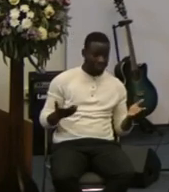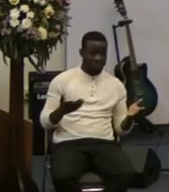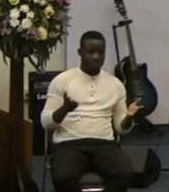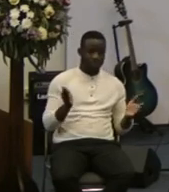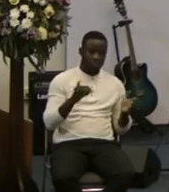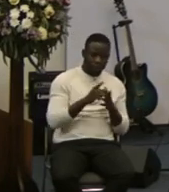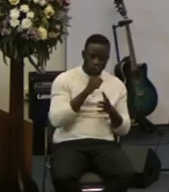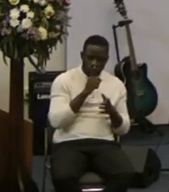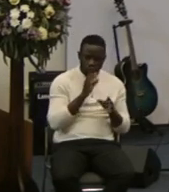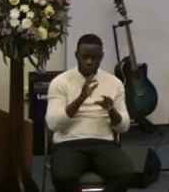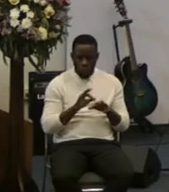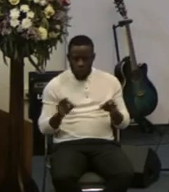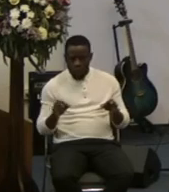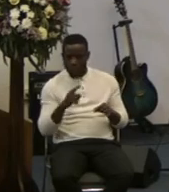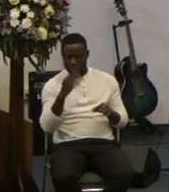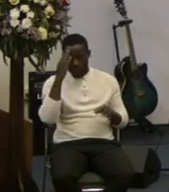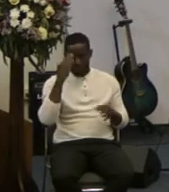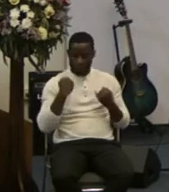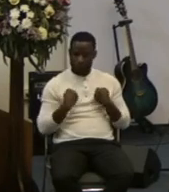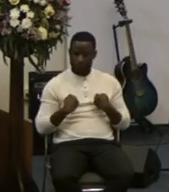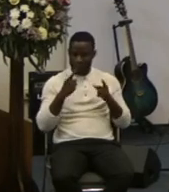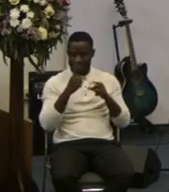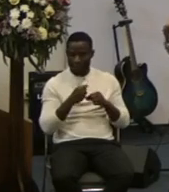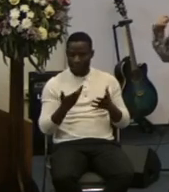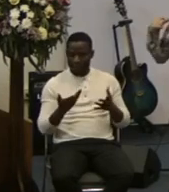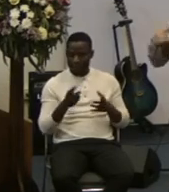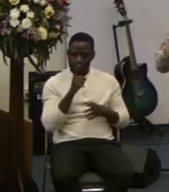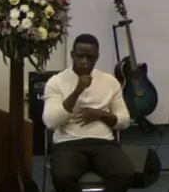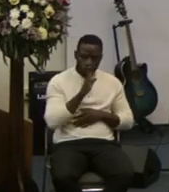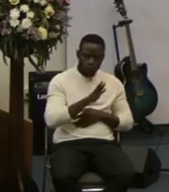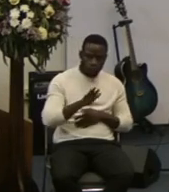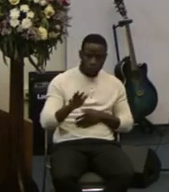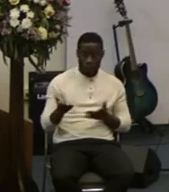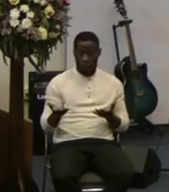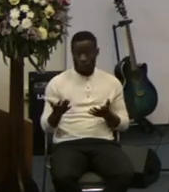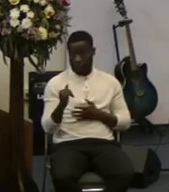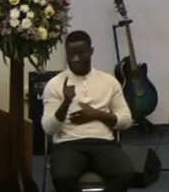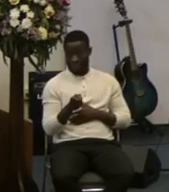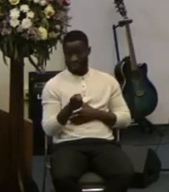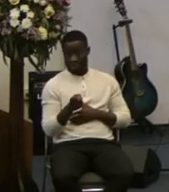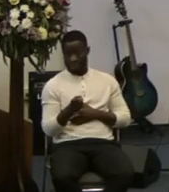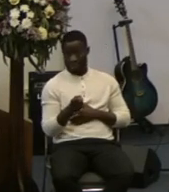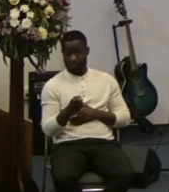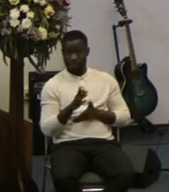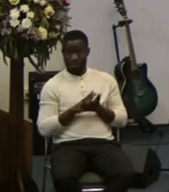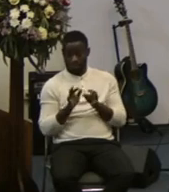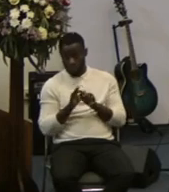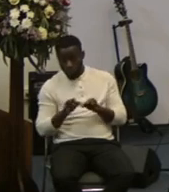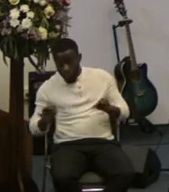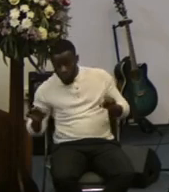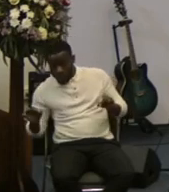the house? Can you just be quiet? Because my mother-in-law, she's not very well. So we need just